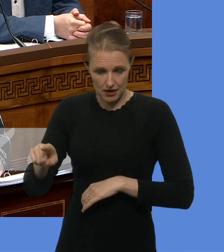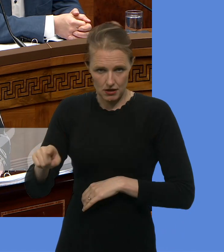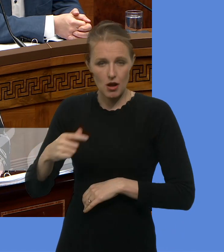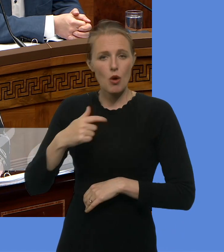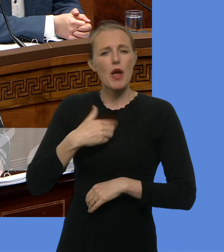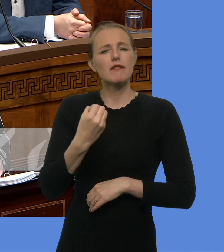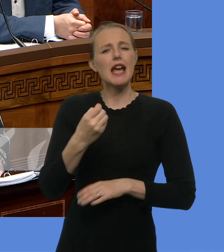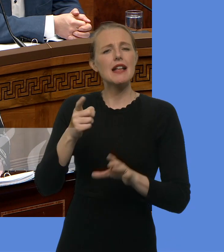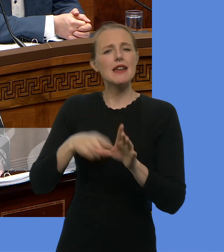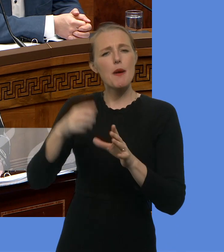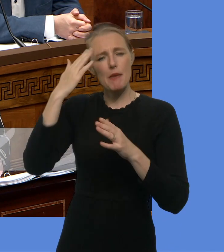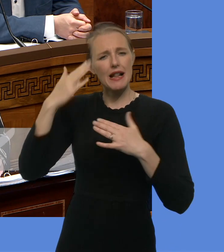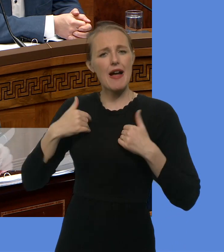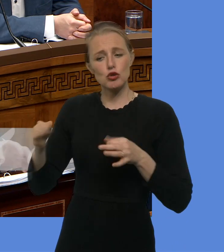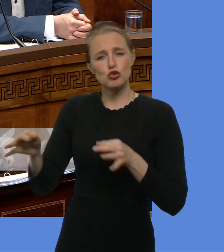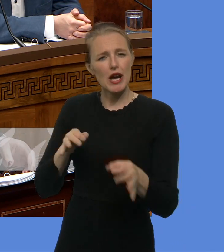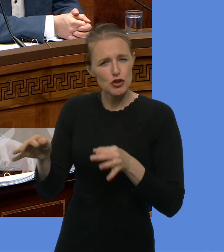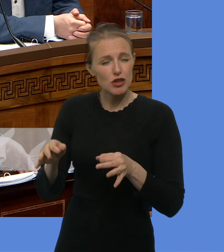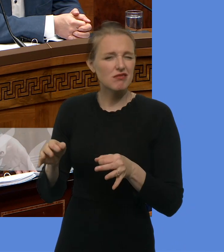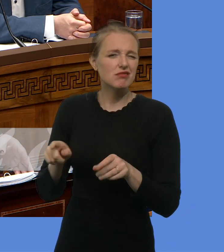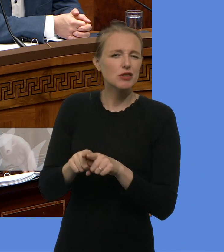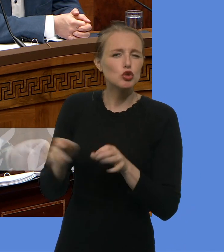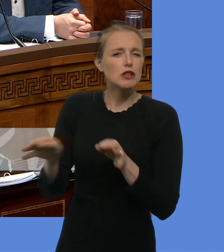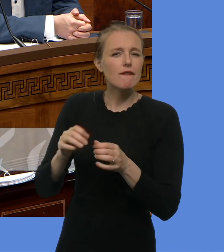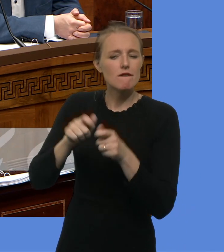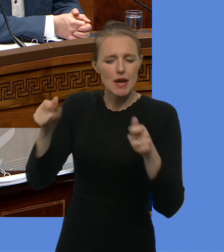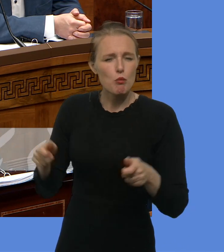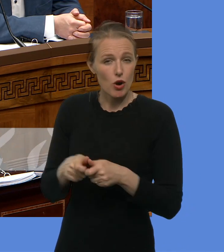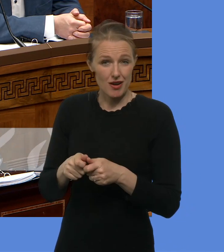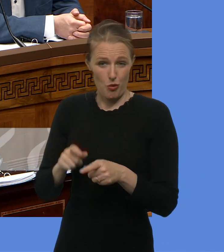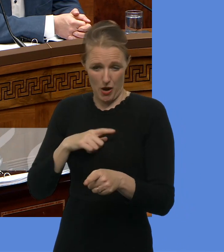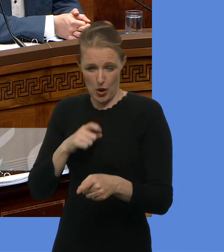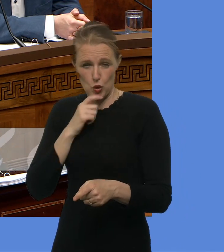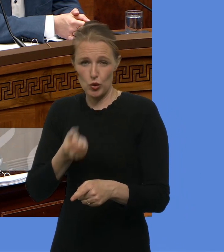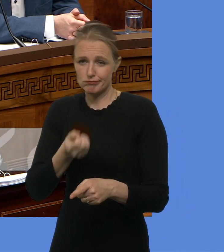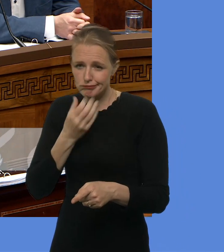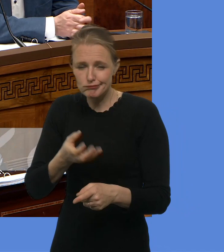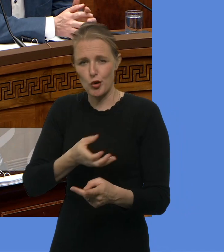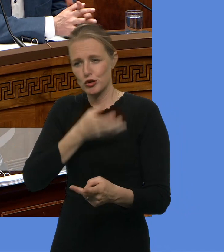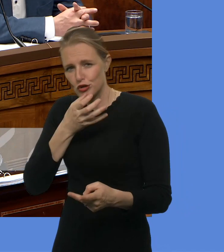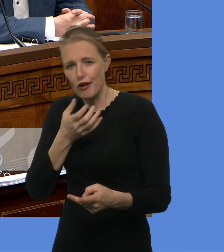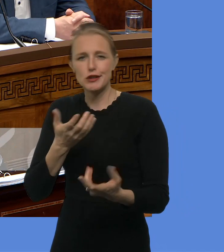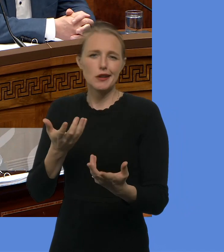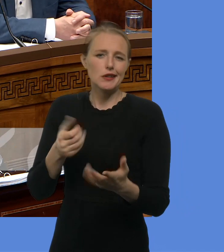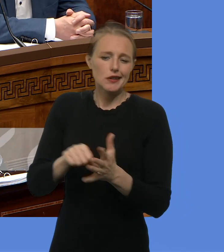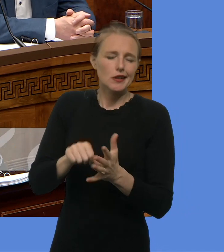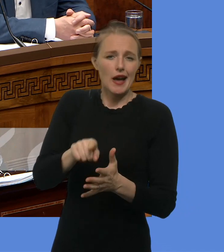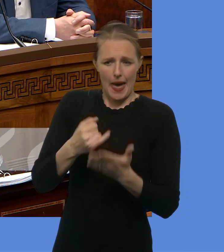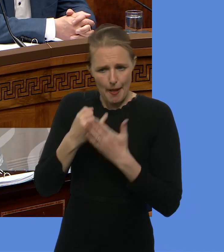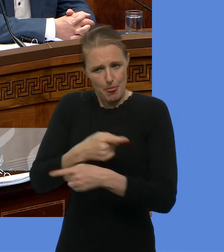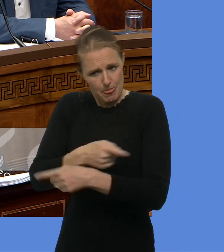for Northern Ireland and the 10-year Strategic Framework to tackle the harm caused by substance use for Northern Ireland, reducing harm, empowering